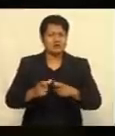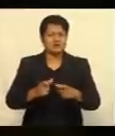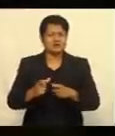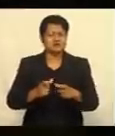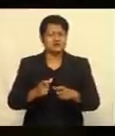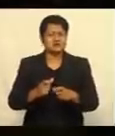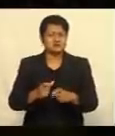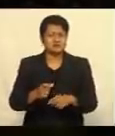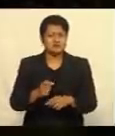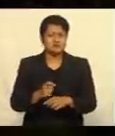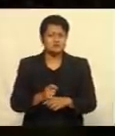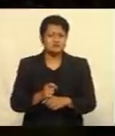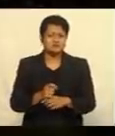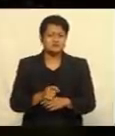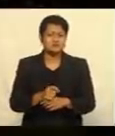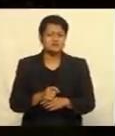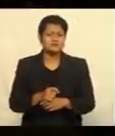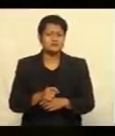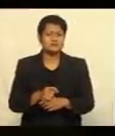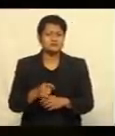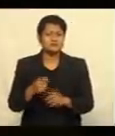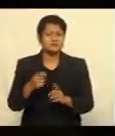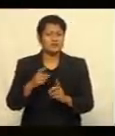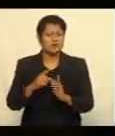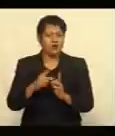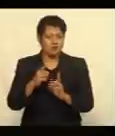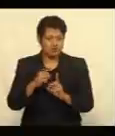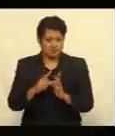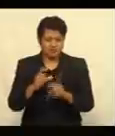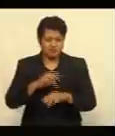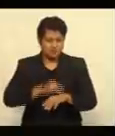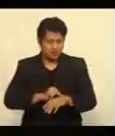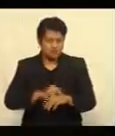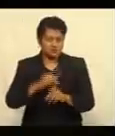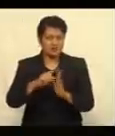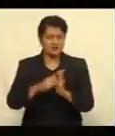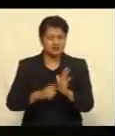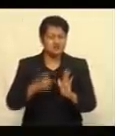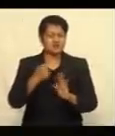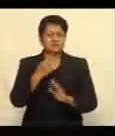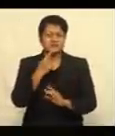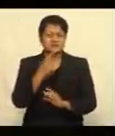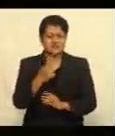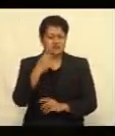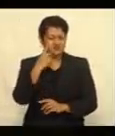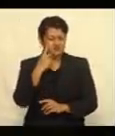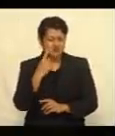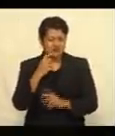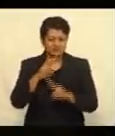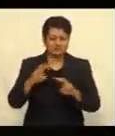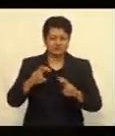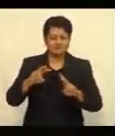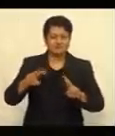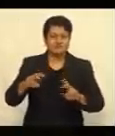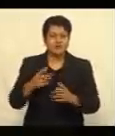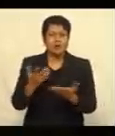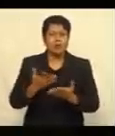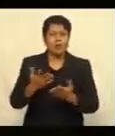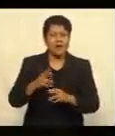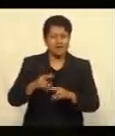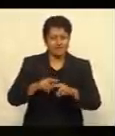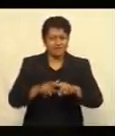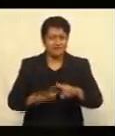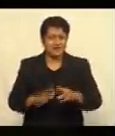the Ministry of Health, Dr. James Fong, says they're able to track cases from Matabokumbu in Lautoka, where the funeral took place, and